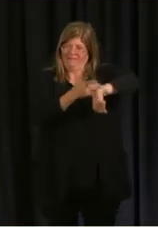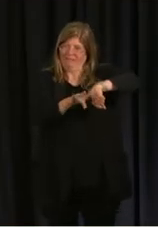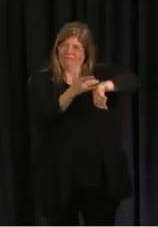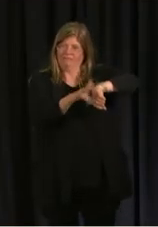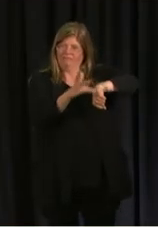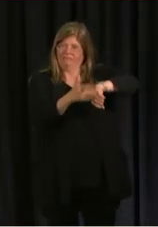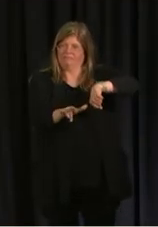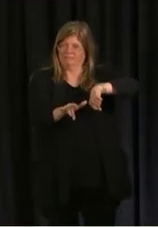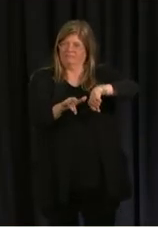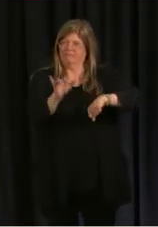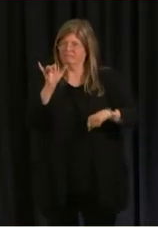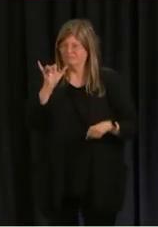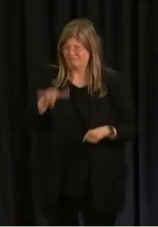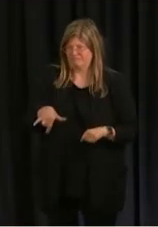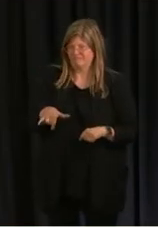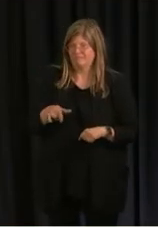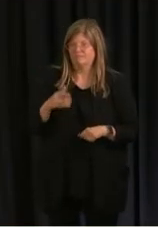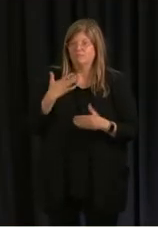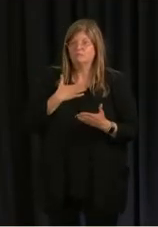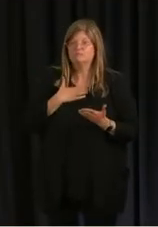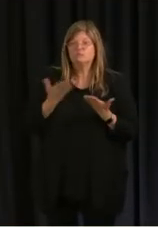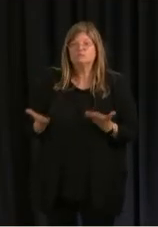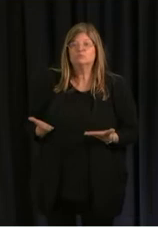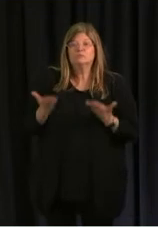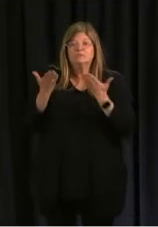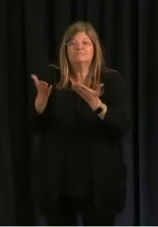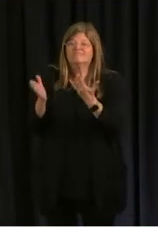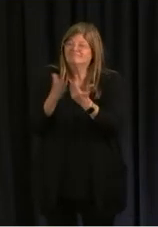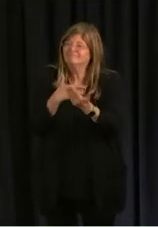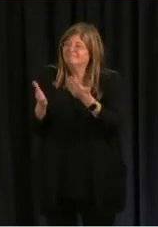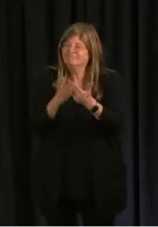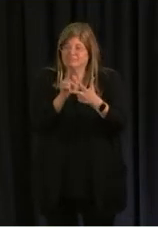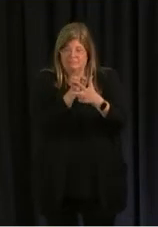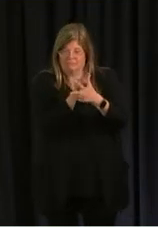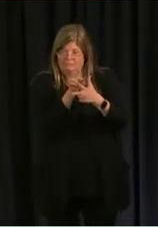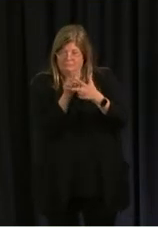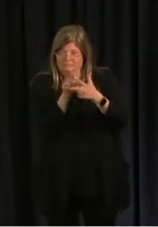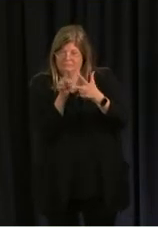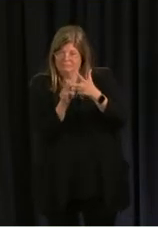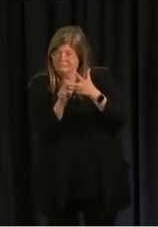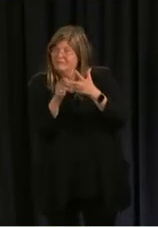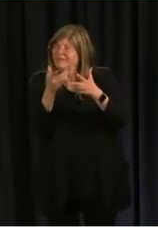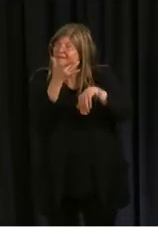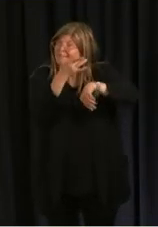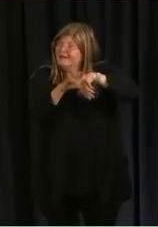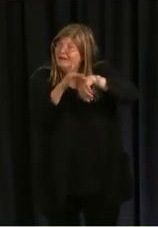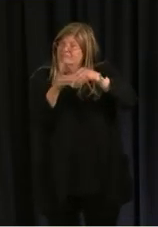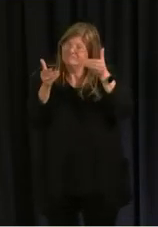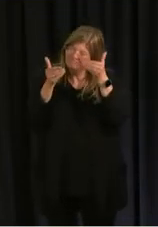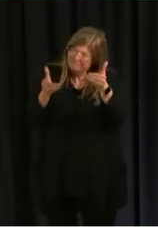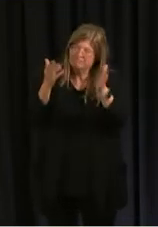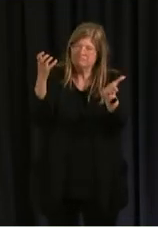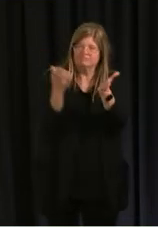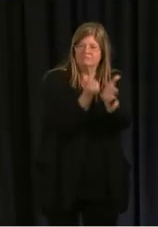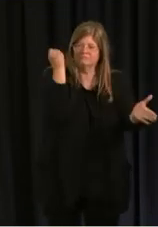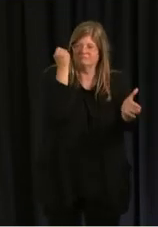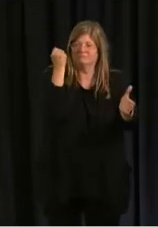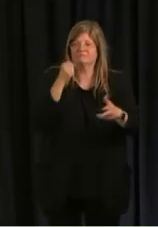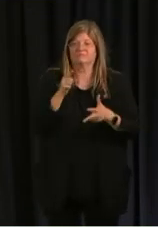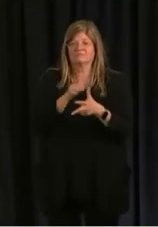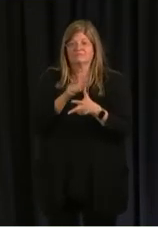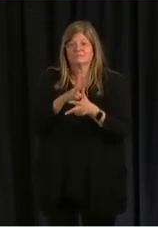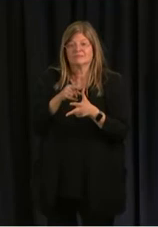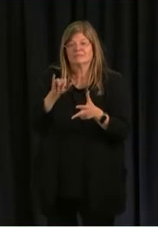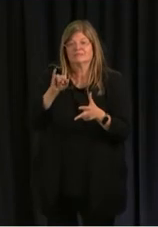My recommendation is get whichever vaccine is available to you. There is the Johnson & Johnson vaccine, which is a